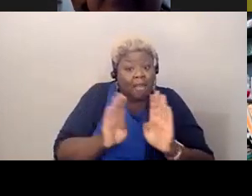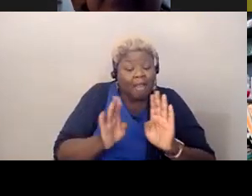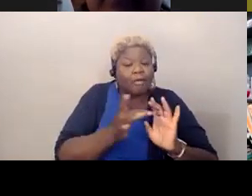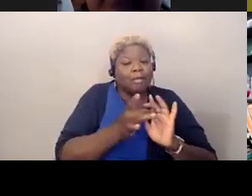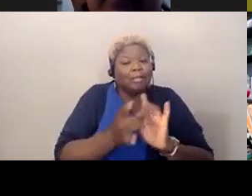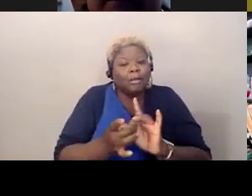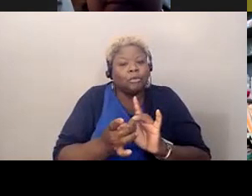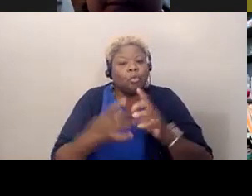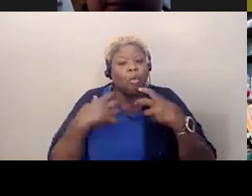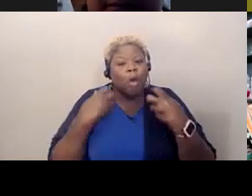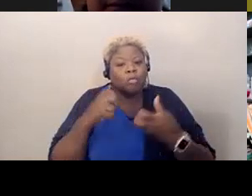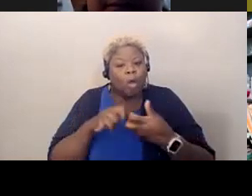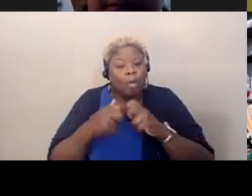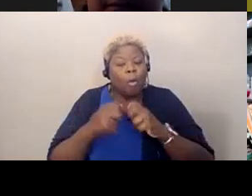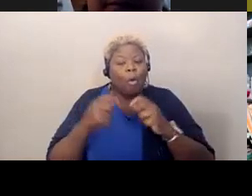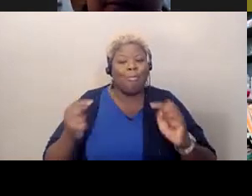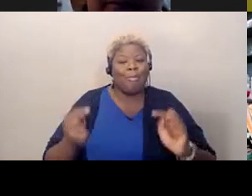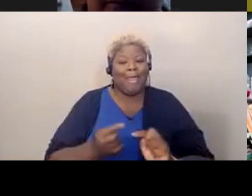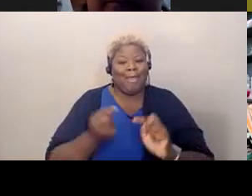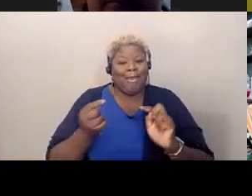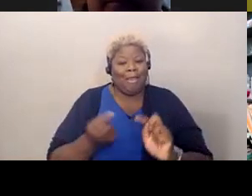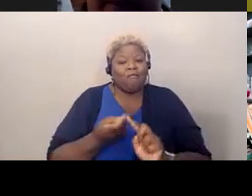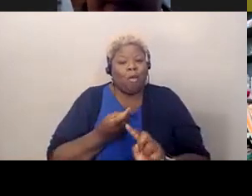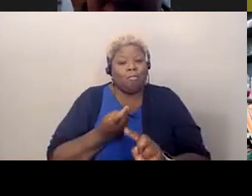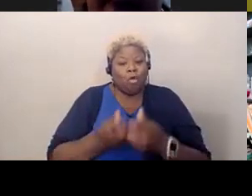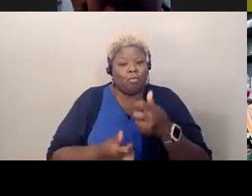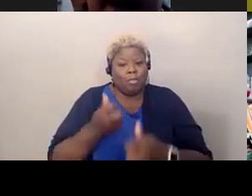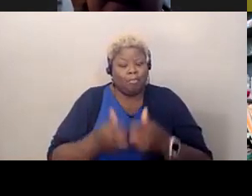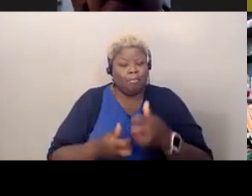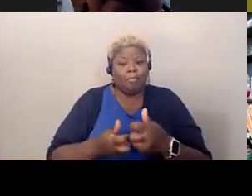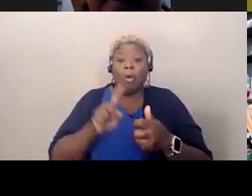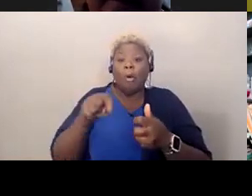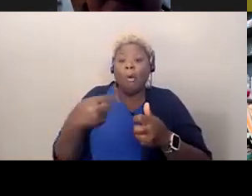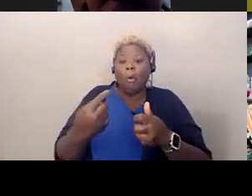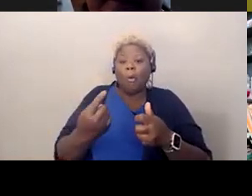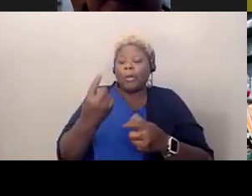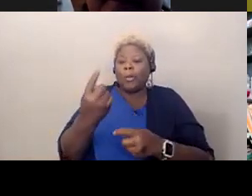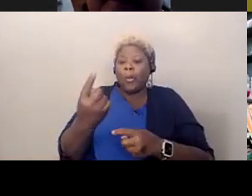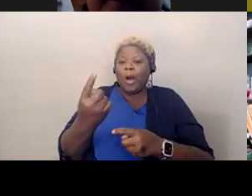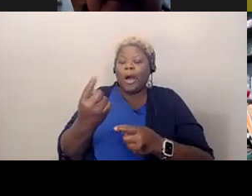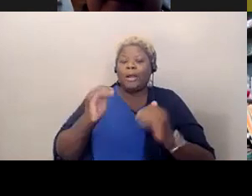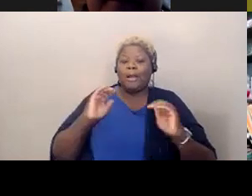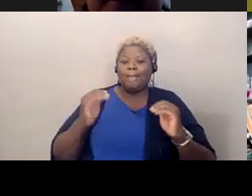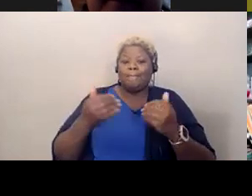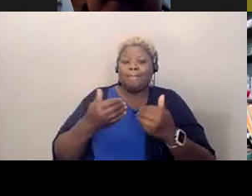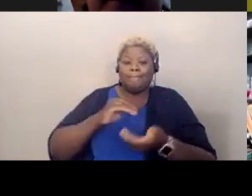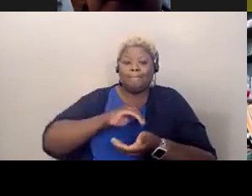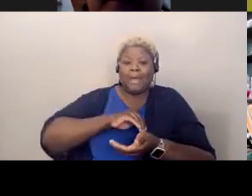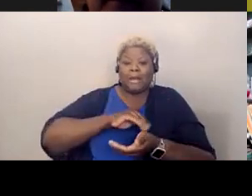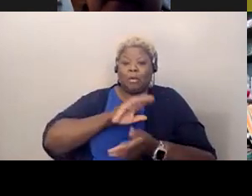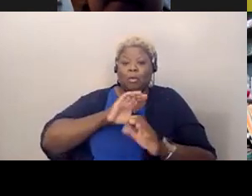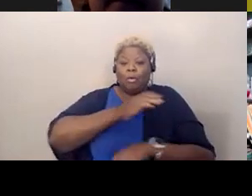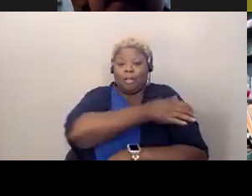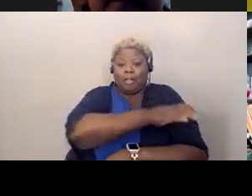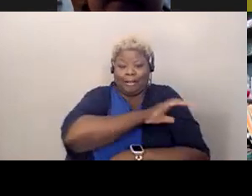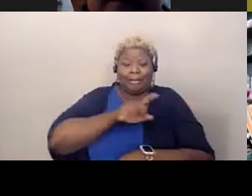medical issues or pain caused by the medical issue. There is only one medical autism clinic in Maricopa County. It's